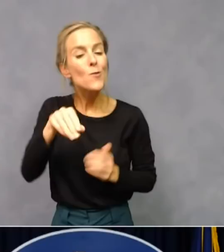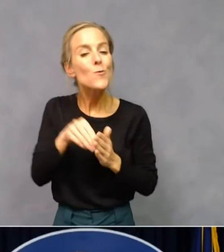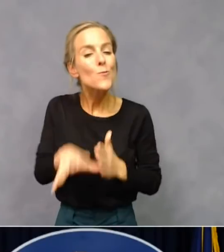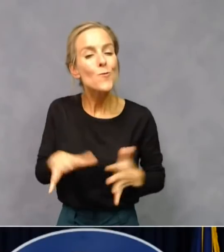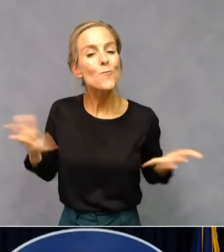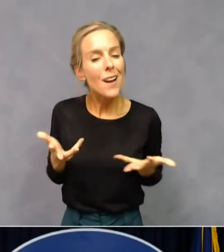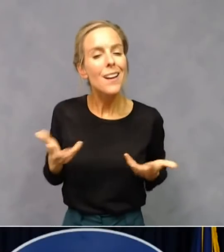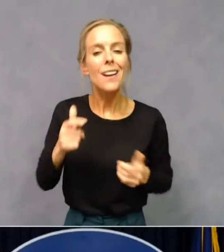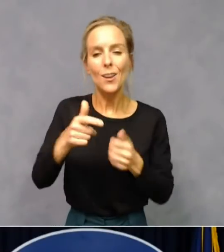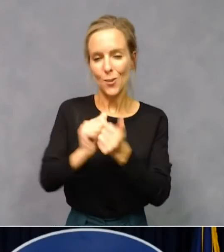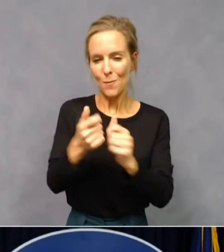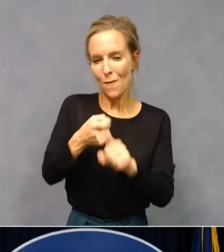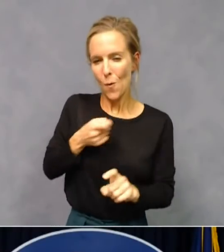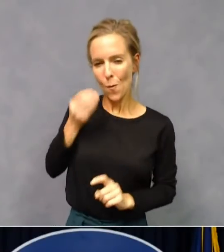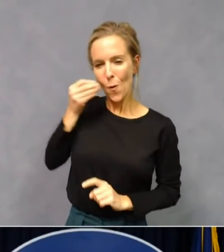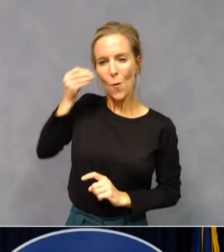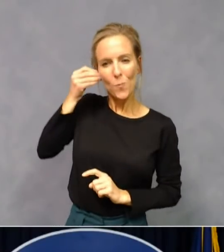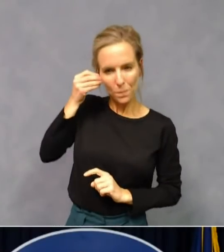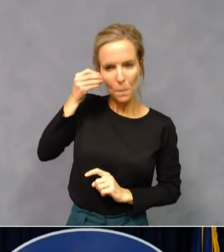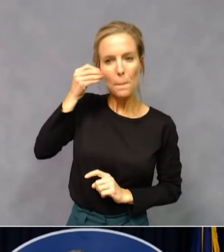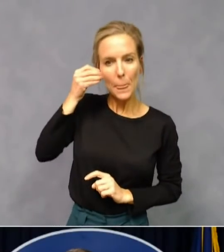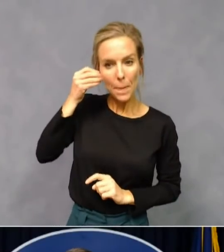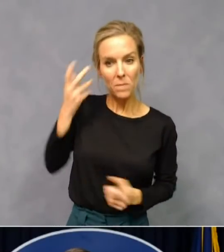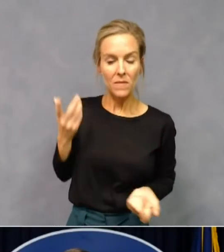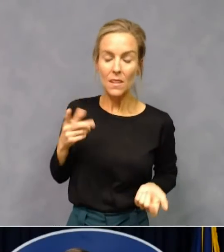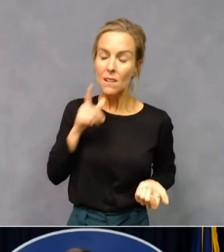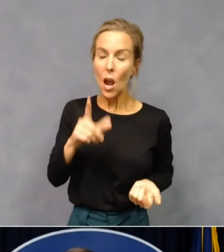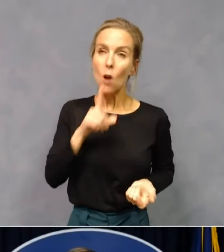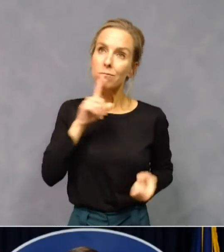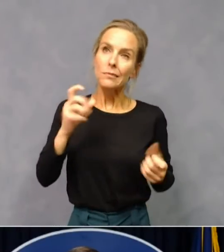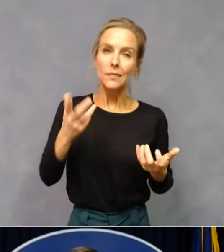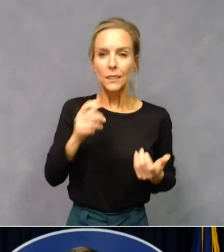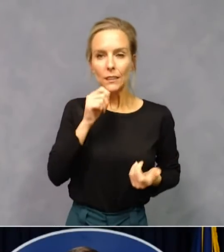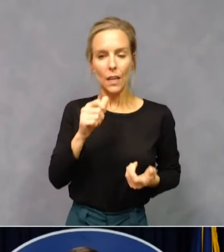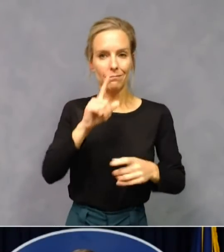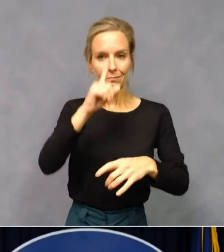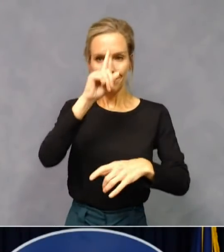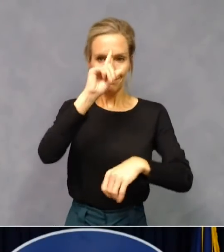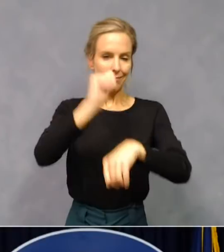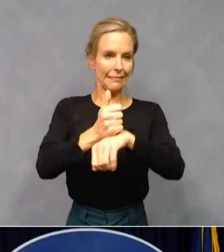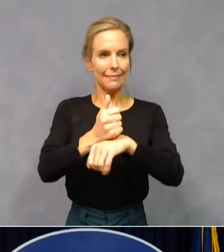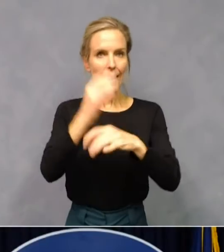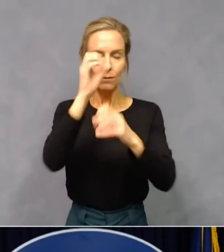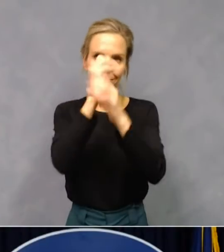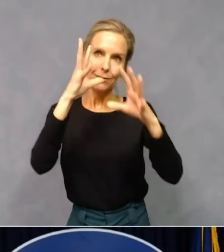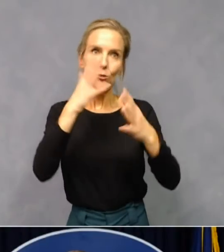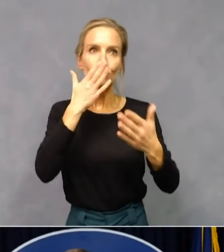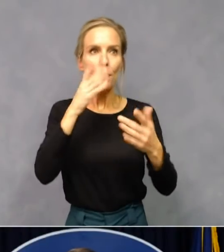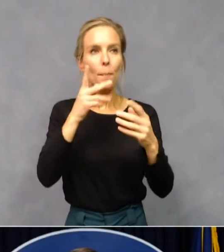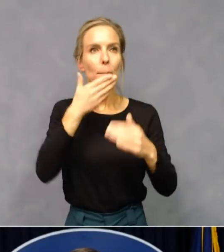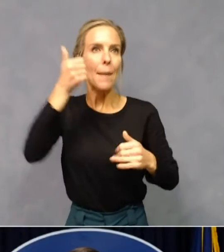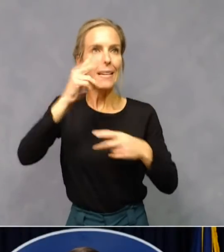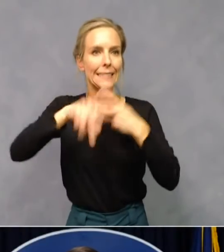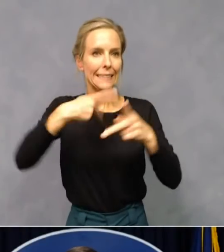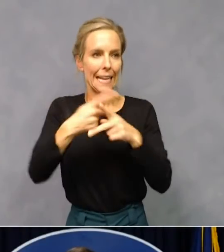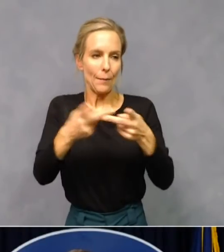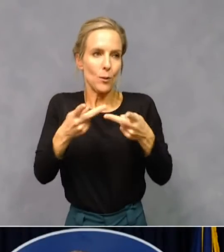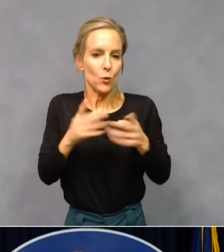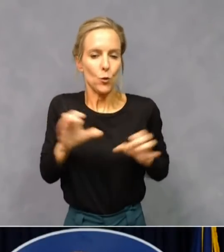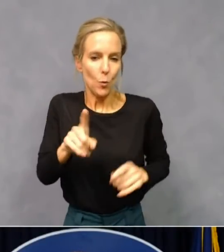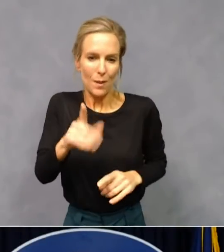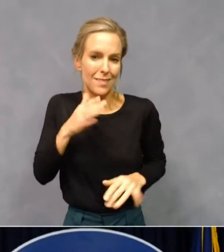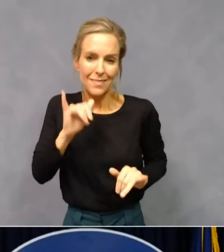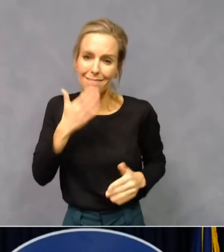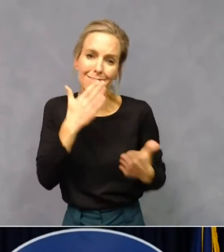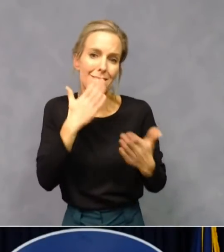their homes. I know it isn't ideal after all the hard work, but thank you for your sacrifice. But still, they